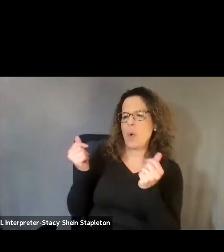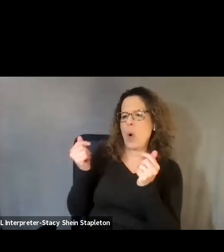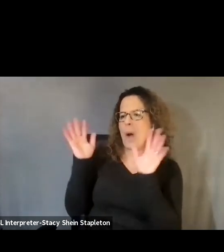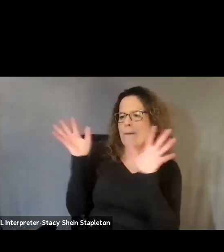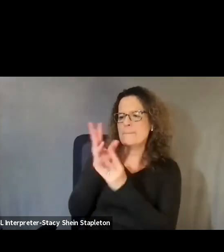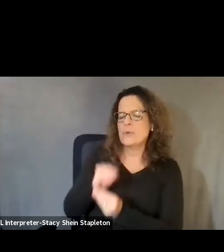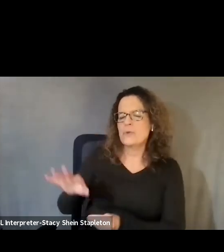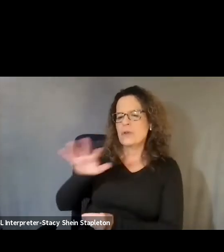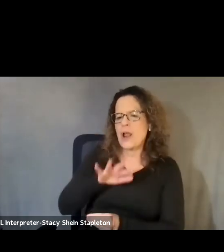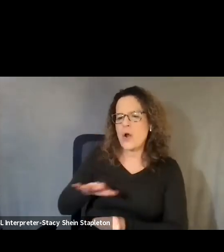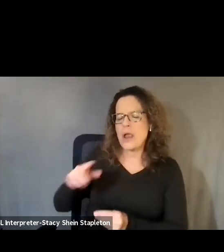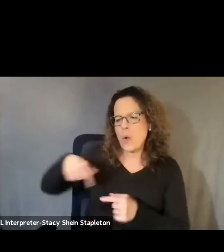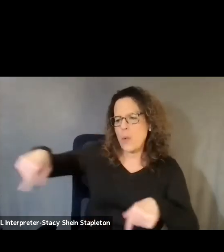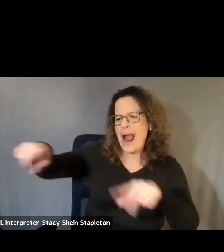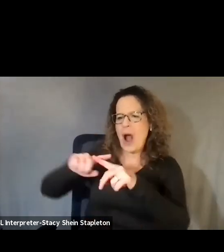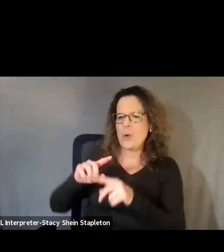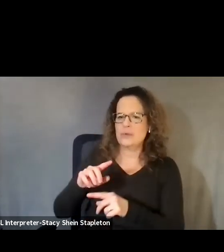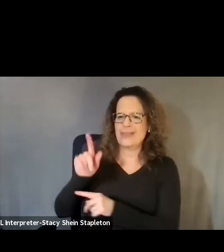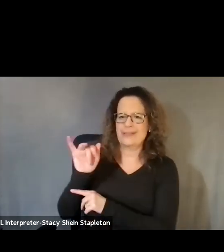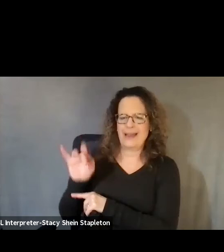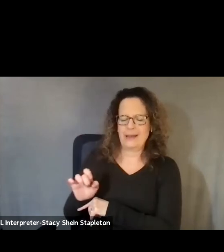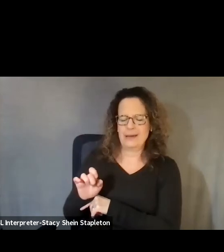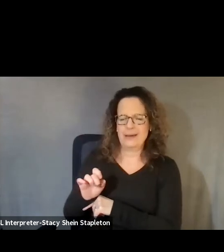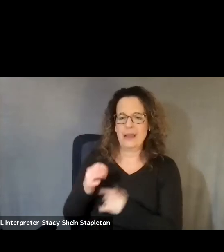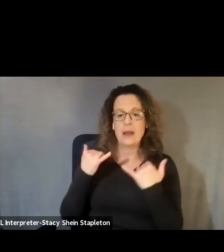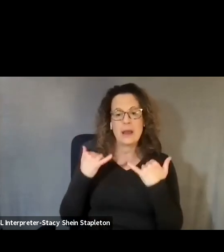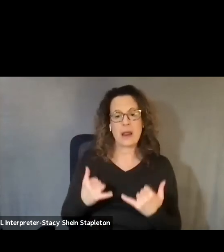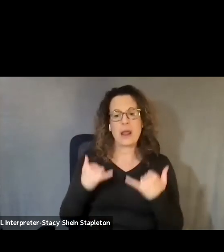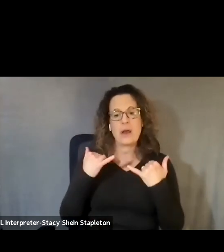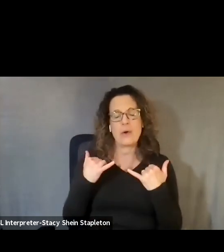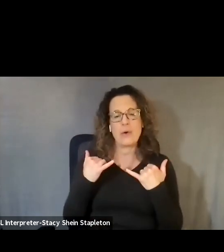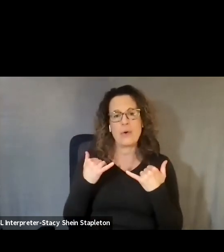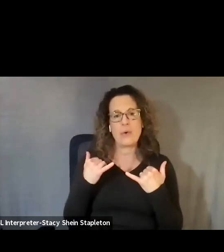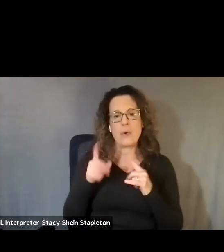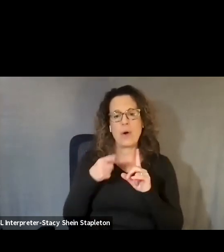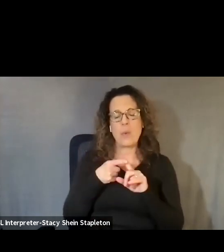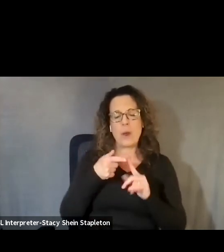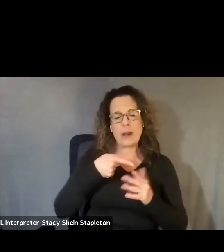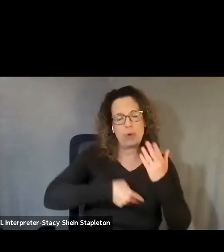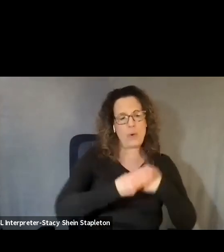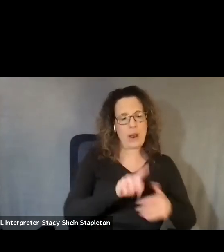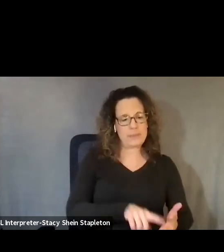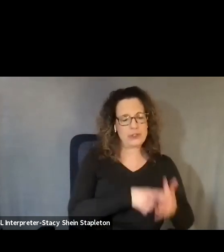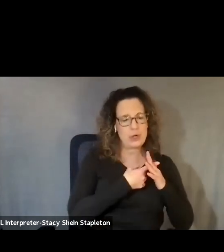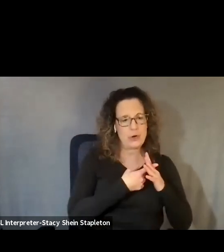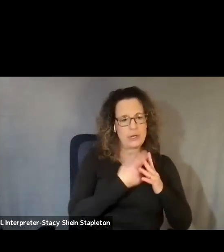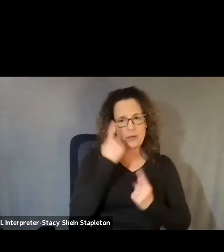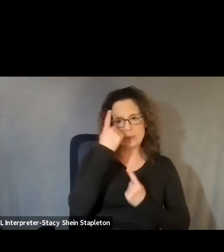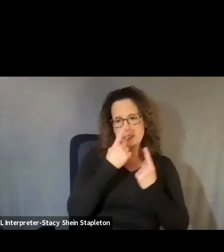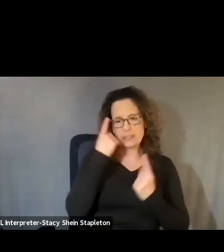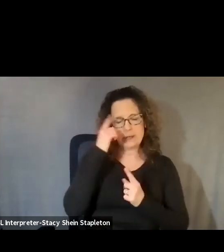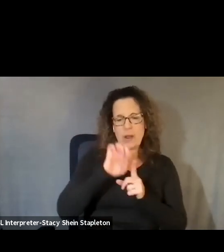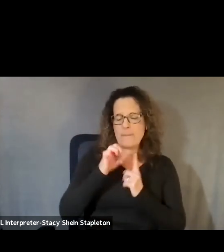water bodies. And we are at the point now where when the program launched, it was considered another